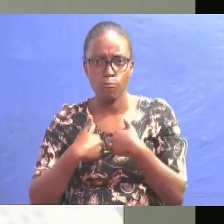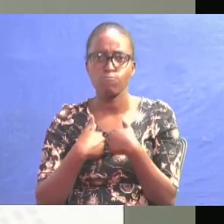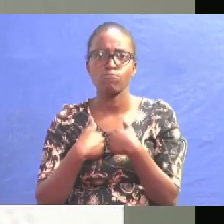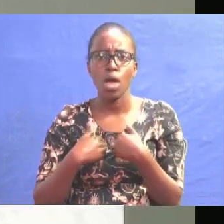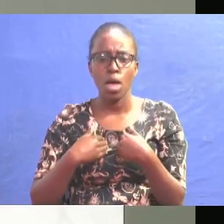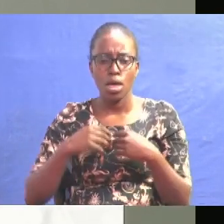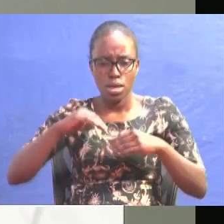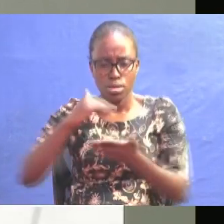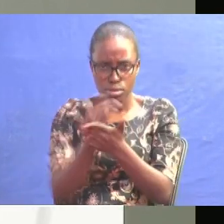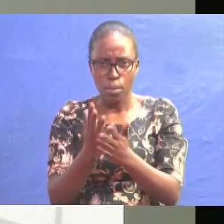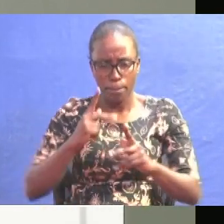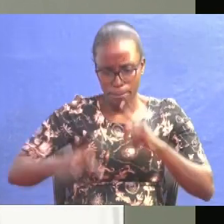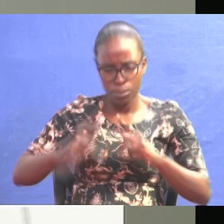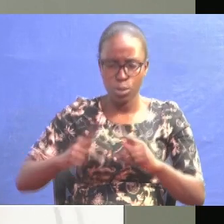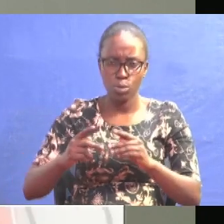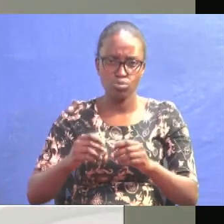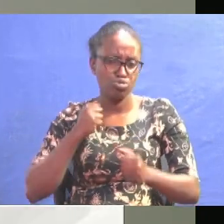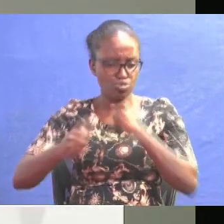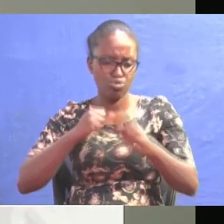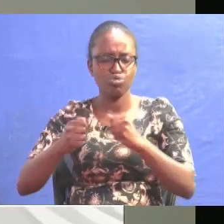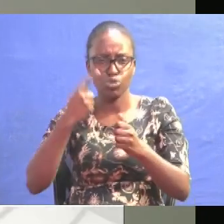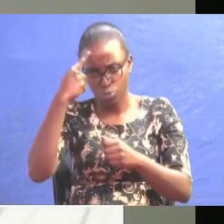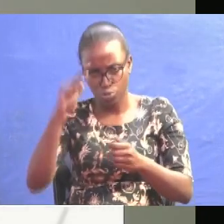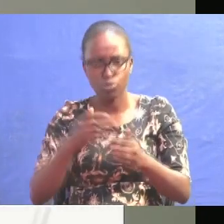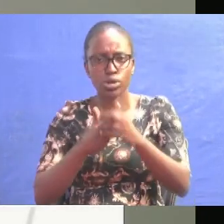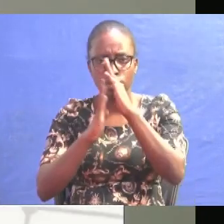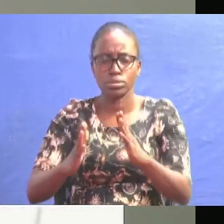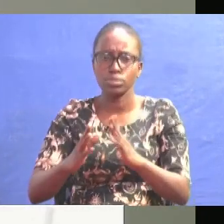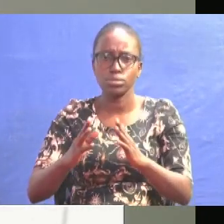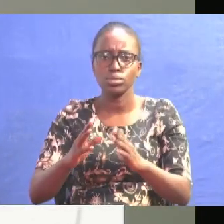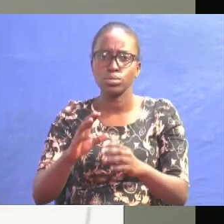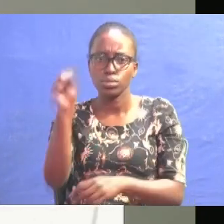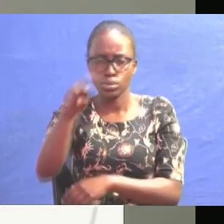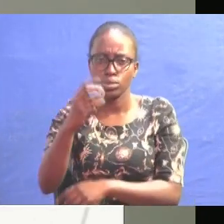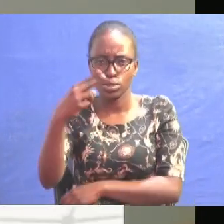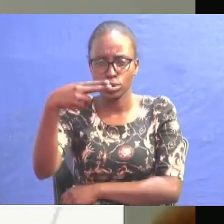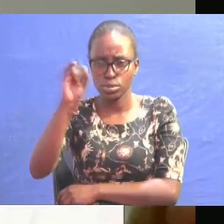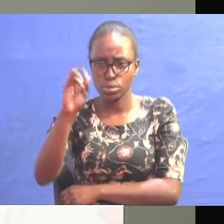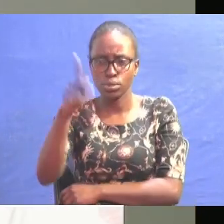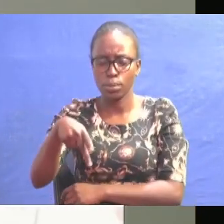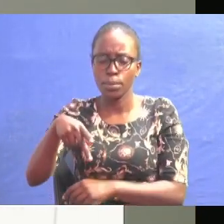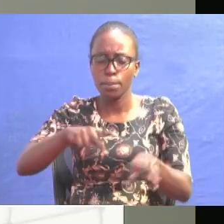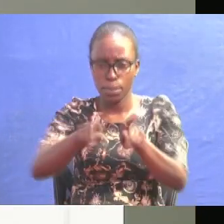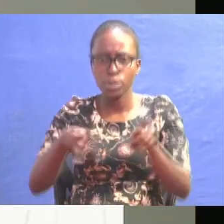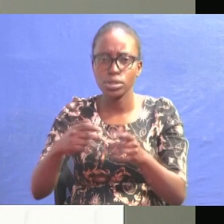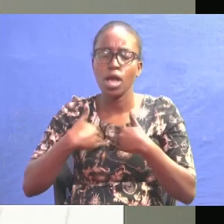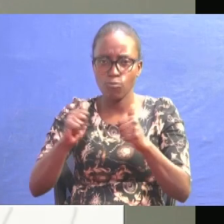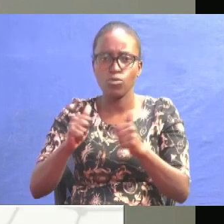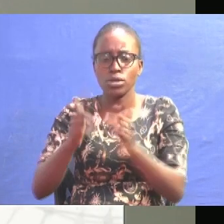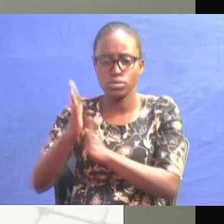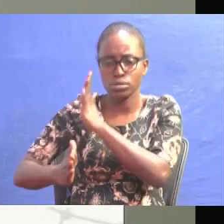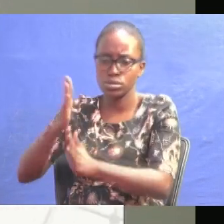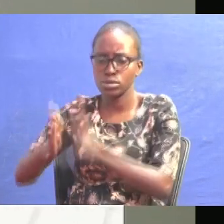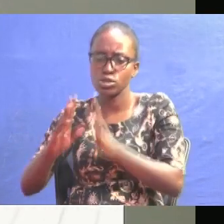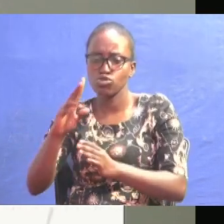being fired from leadership places. So when we are talking about the good side of Constitution 2010, we still